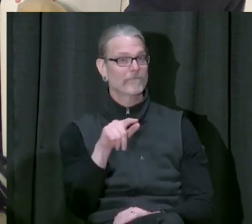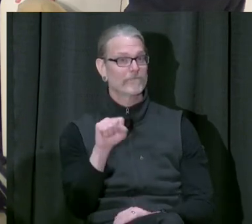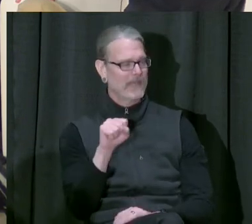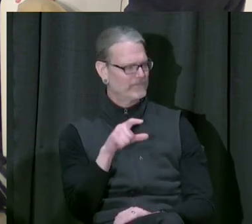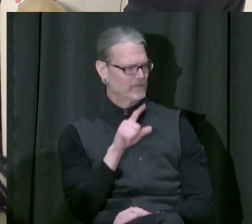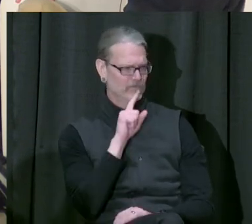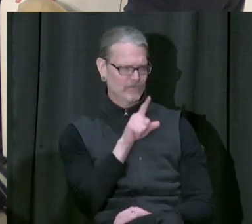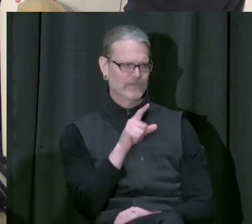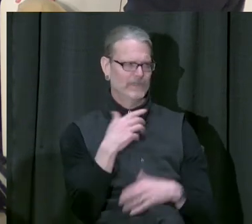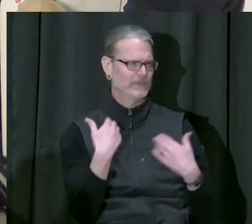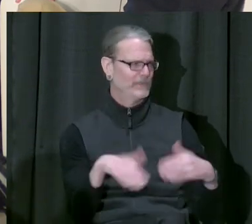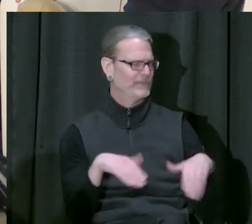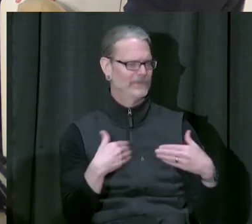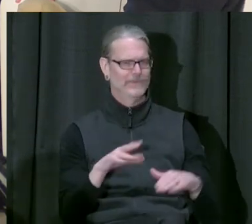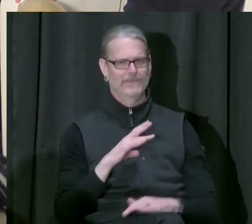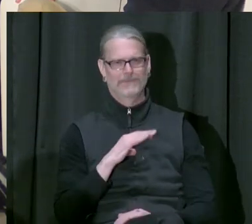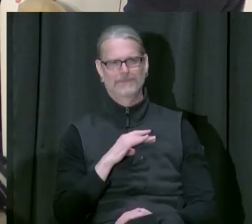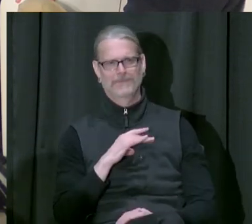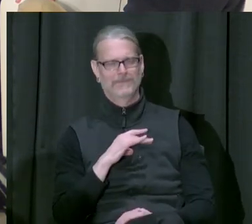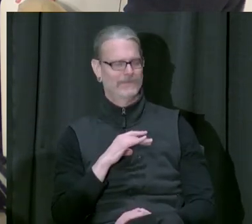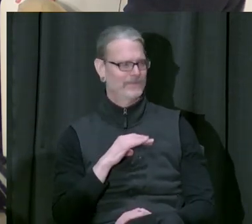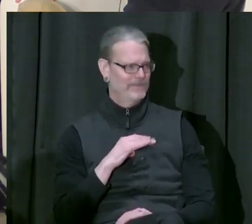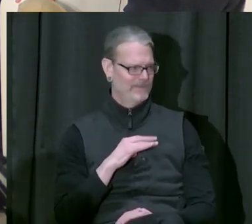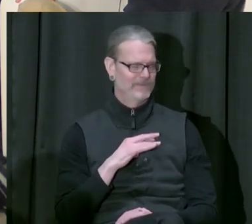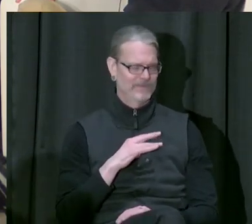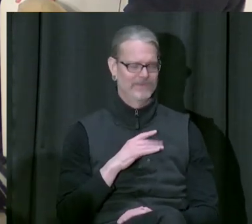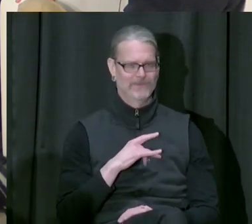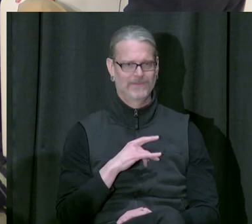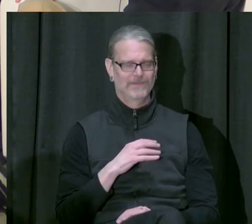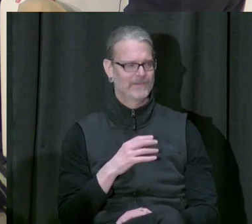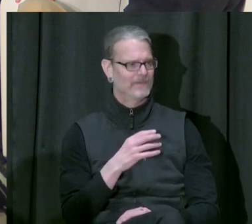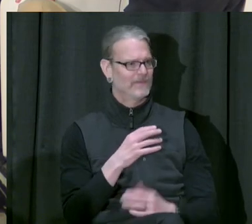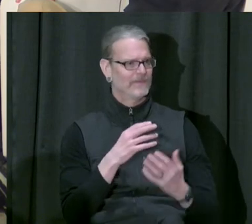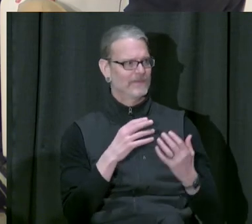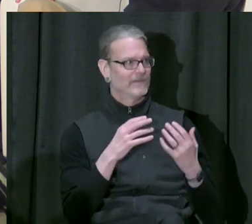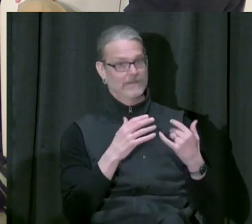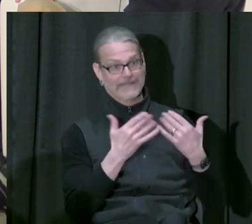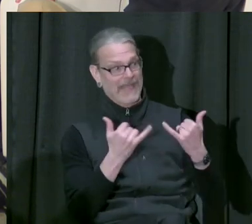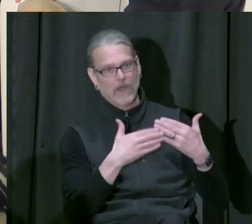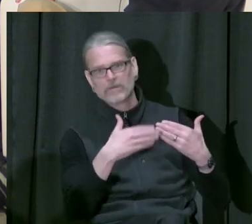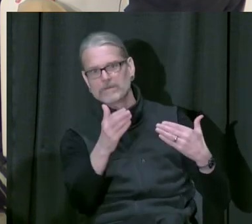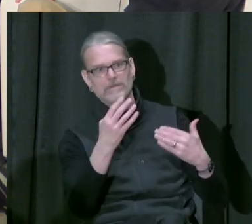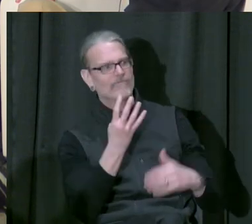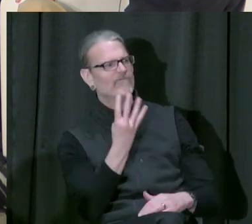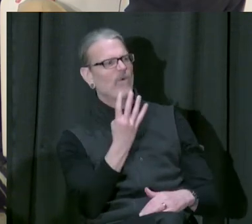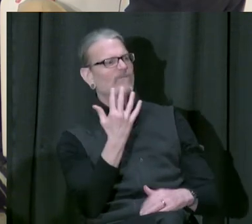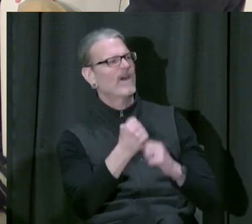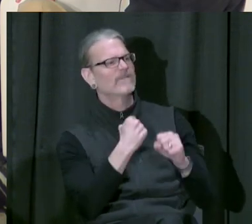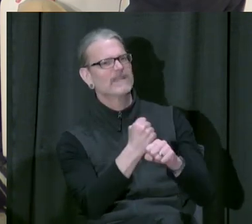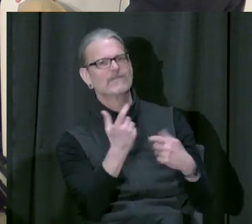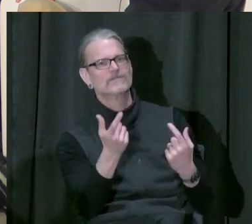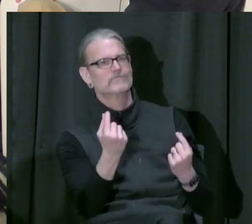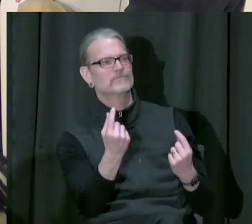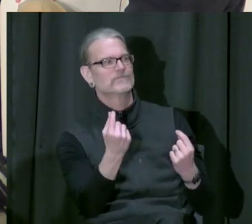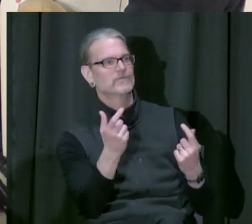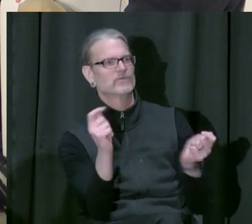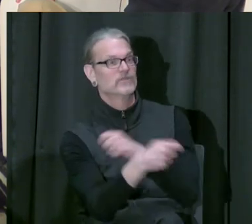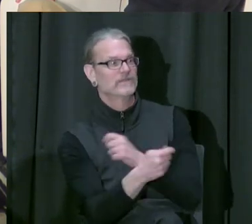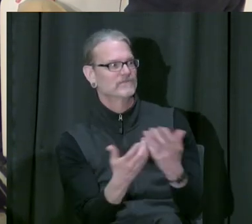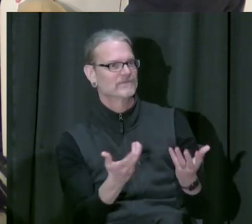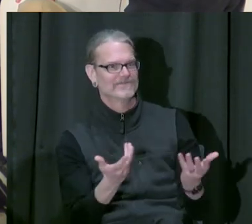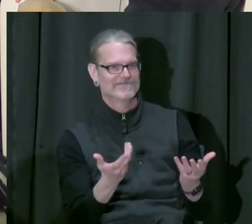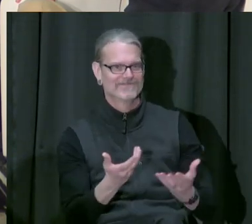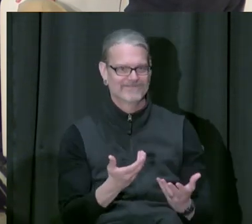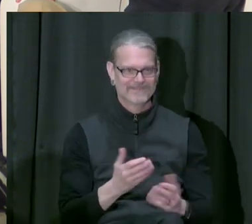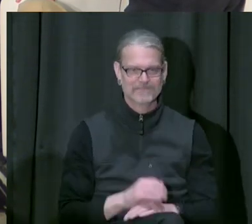that whole technology with indoor navigation has come a long way. Where do you see us going in the next 4 to 5 years as far as, where's the near time future? What can